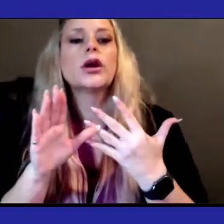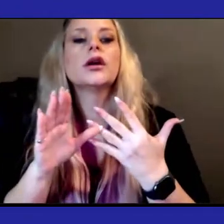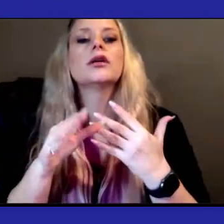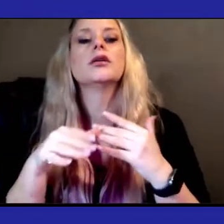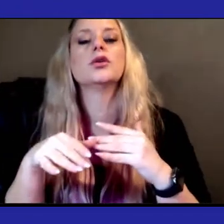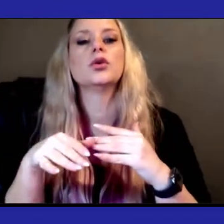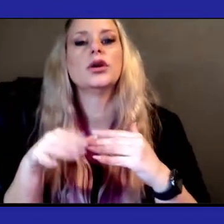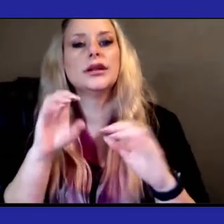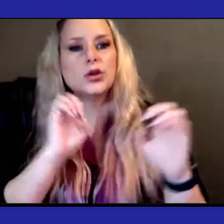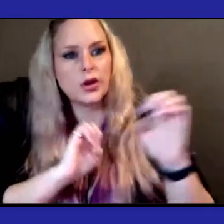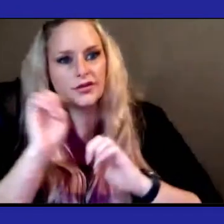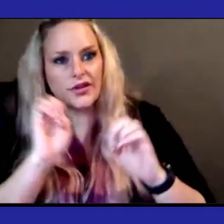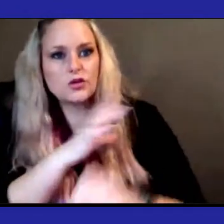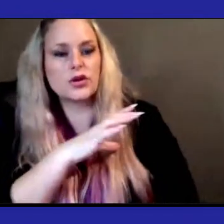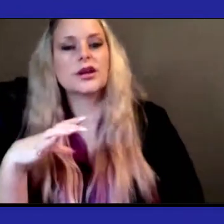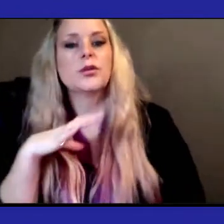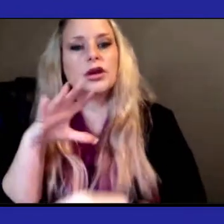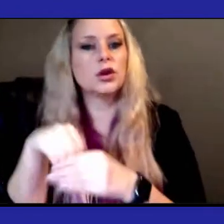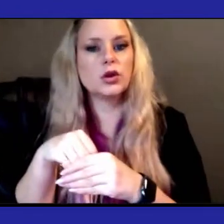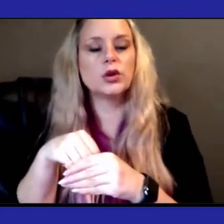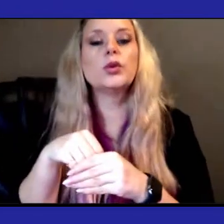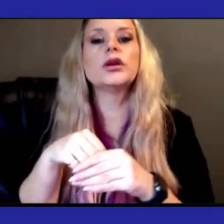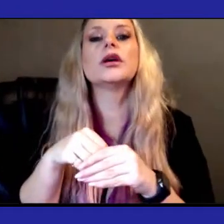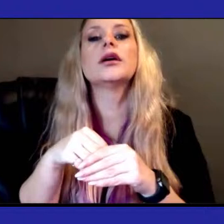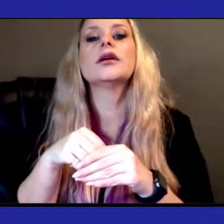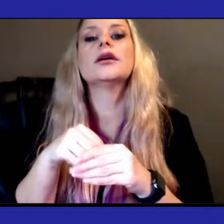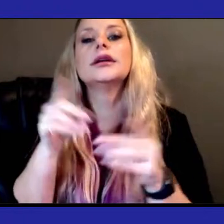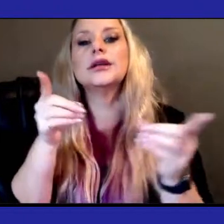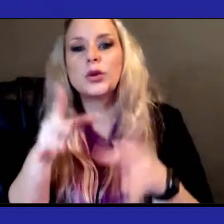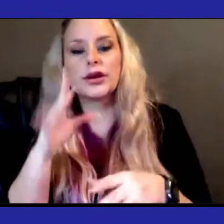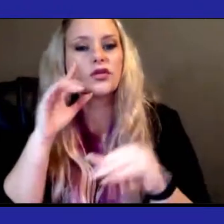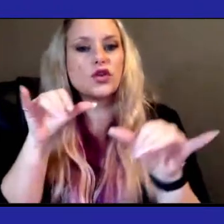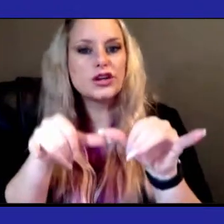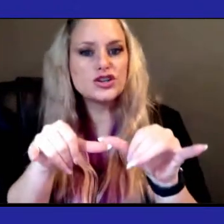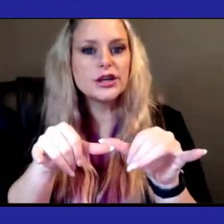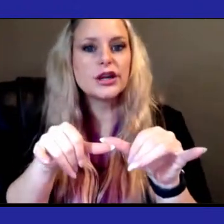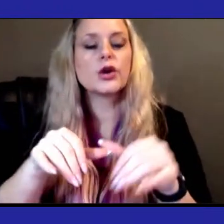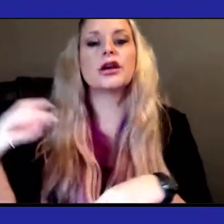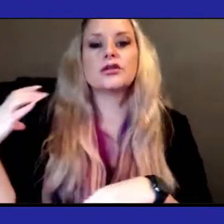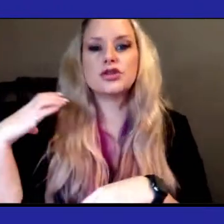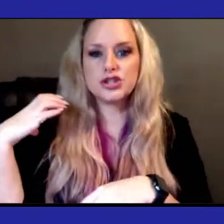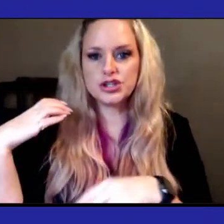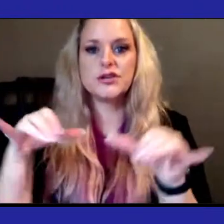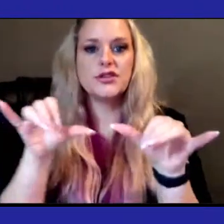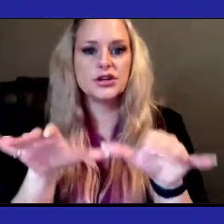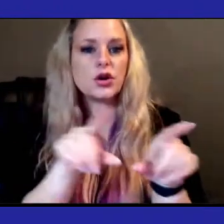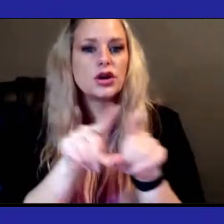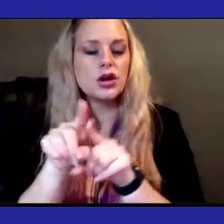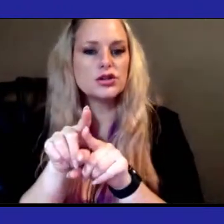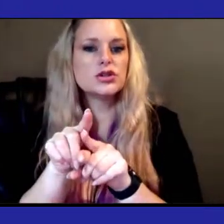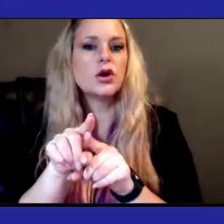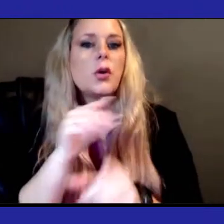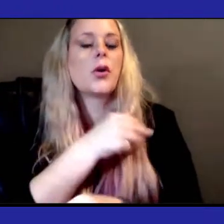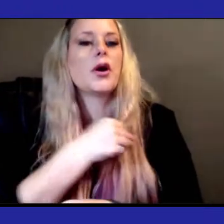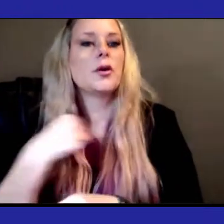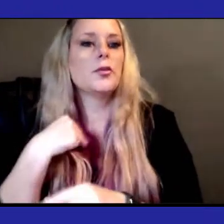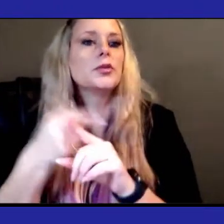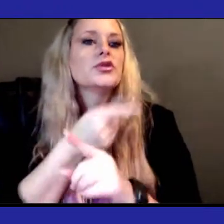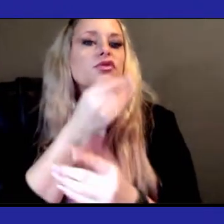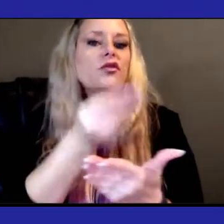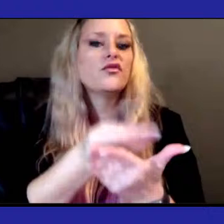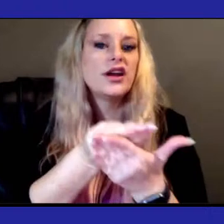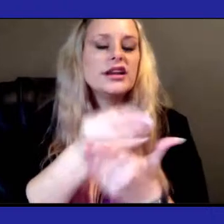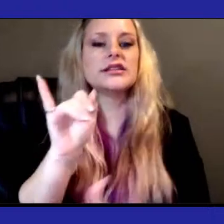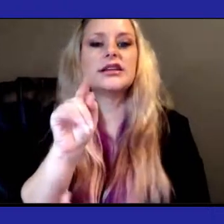of a number of our site director of engineering, our chief engineers, and also a member for finance and EITS. Next